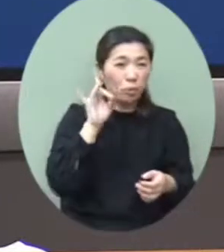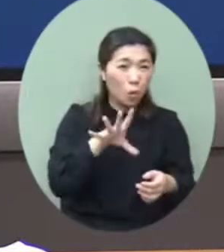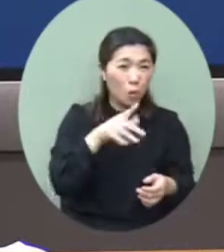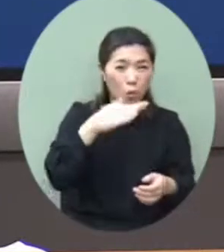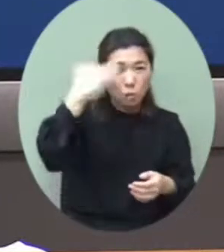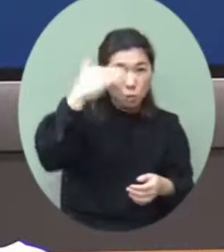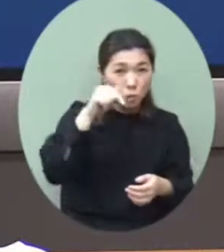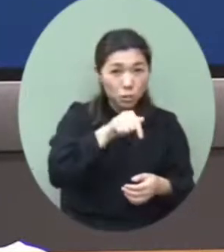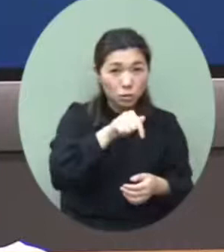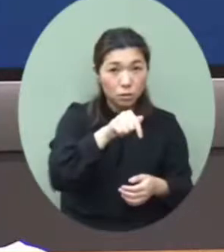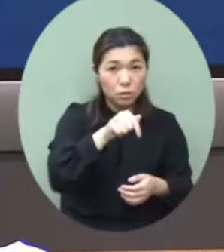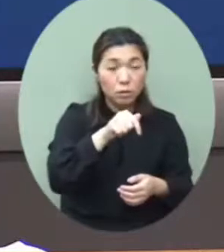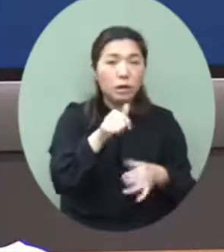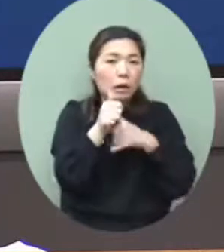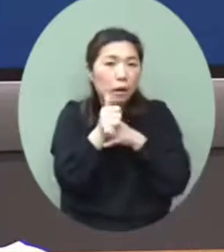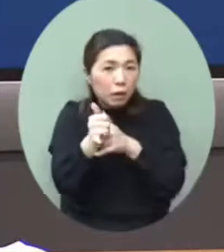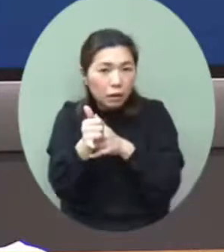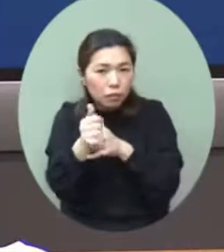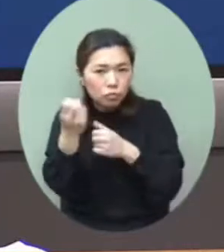If we